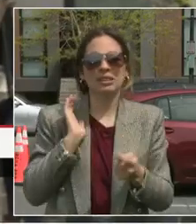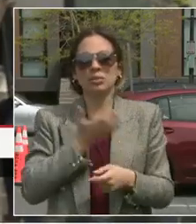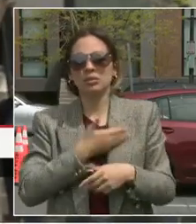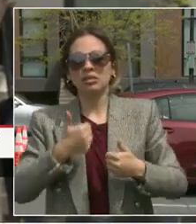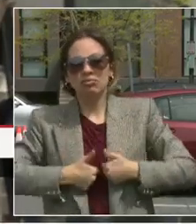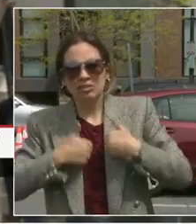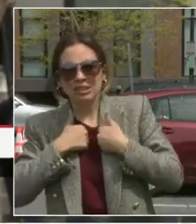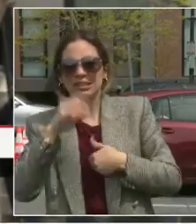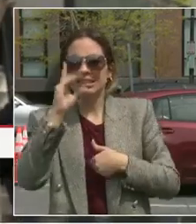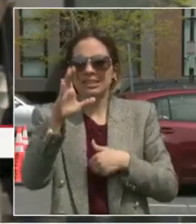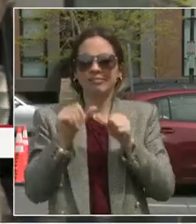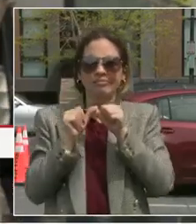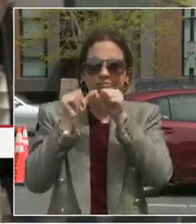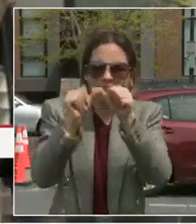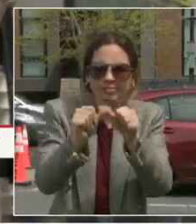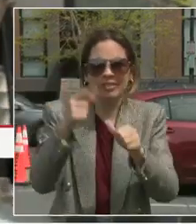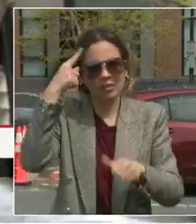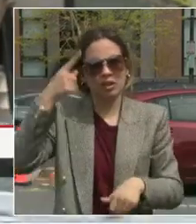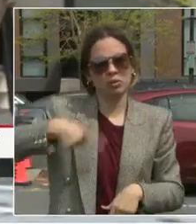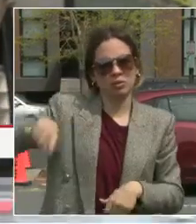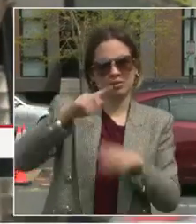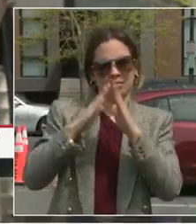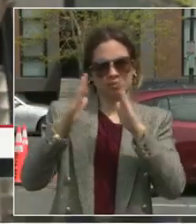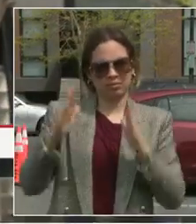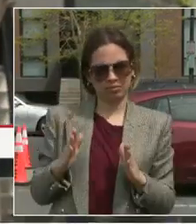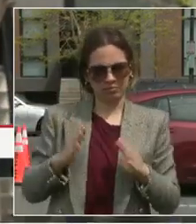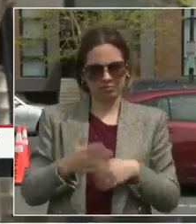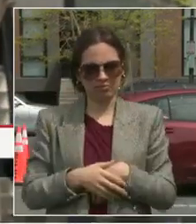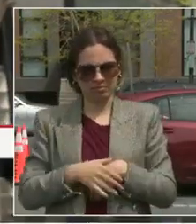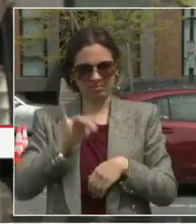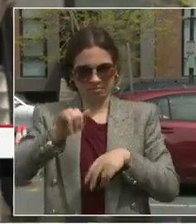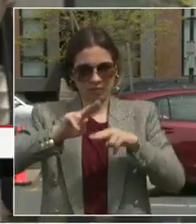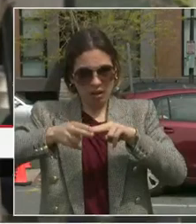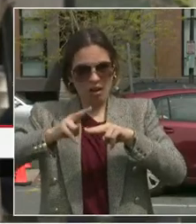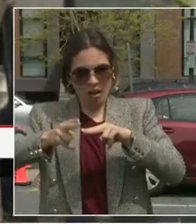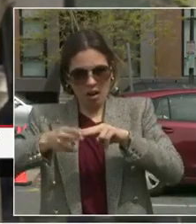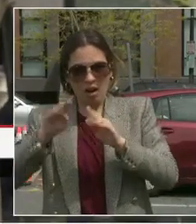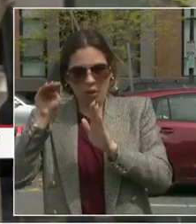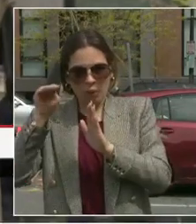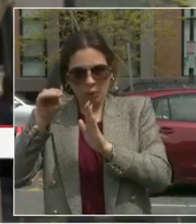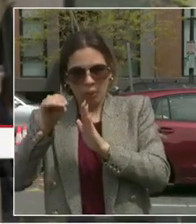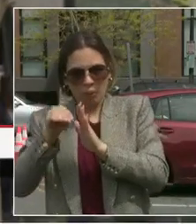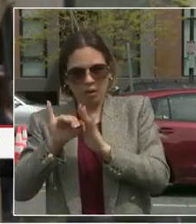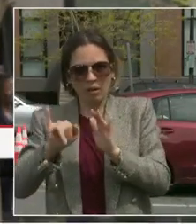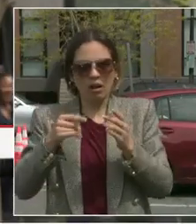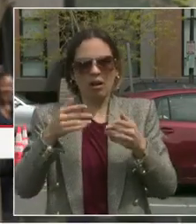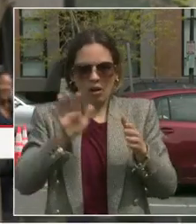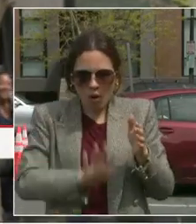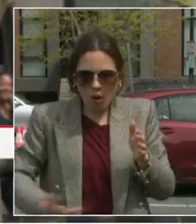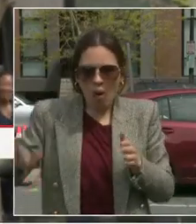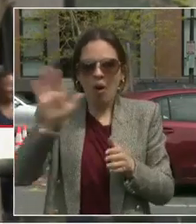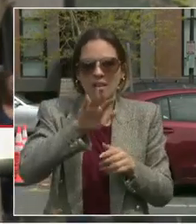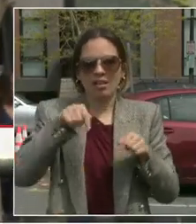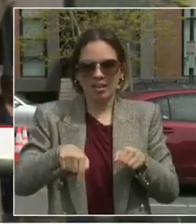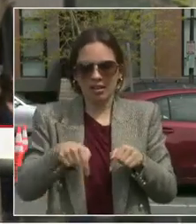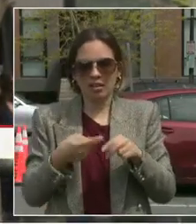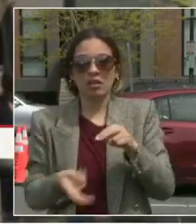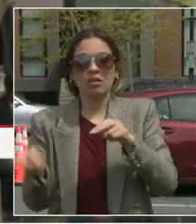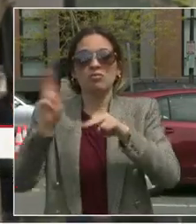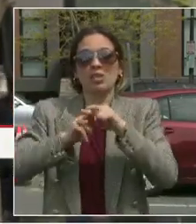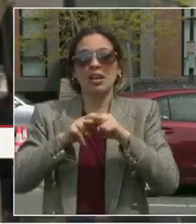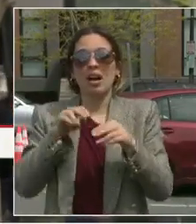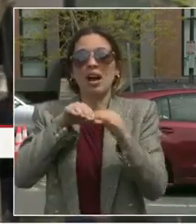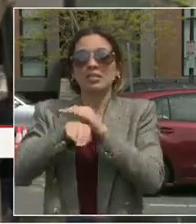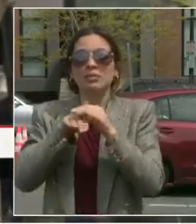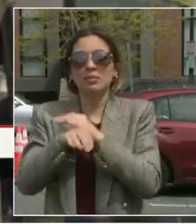housing. So these drops are happening even as we expanded access to shelter. So that